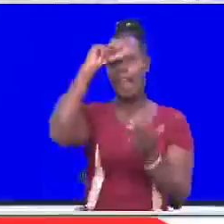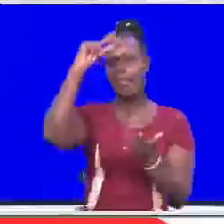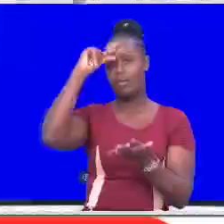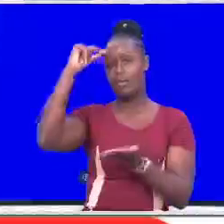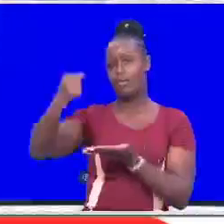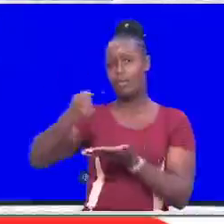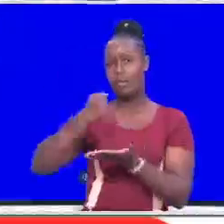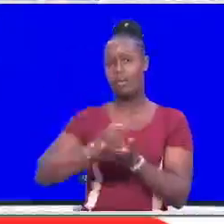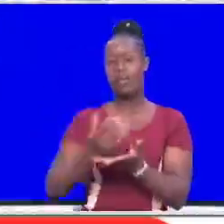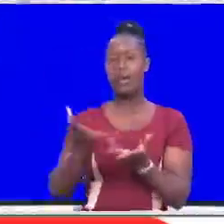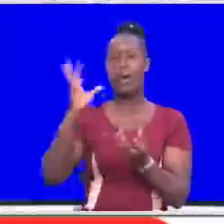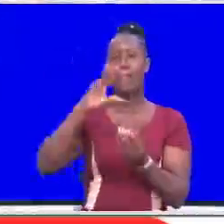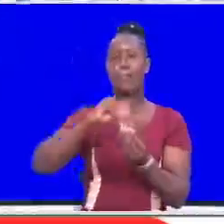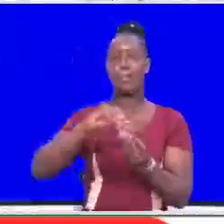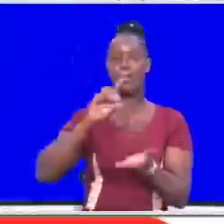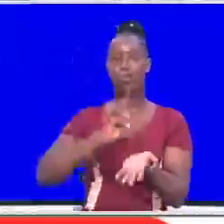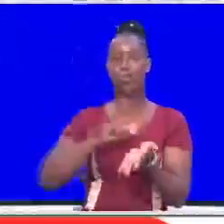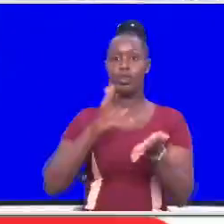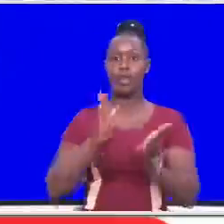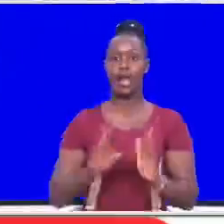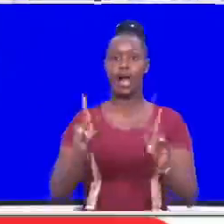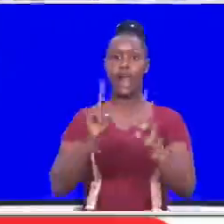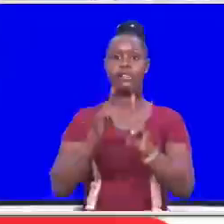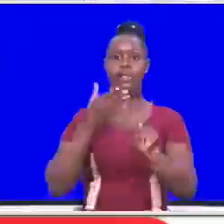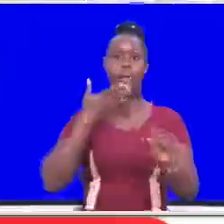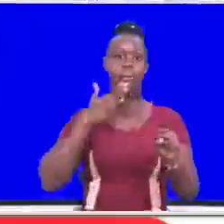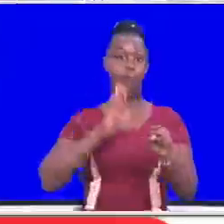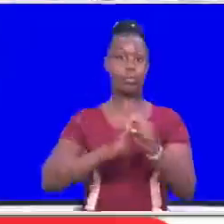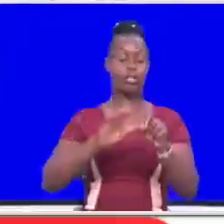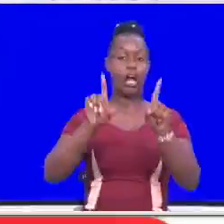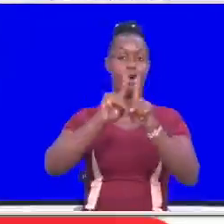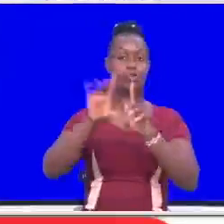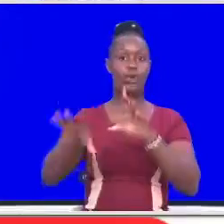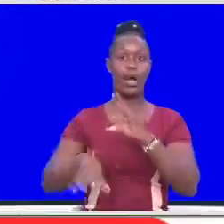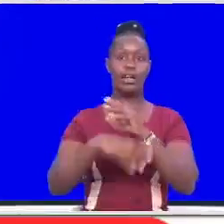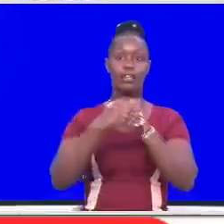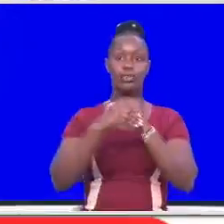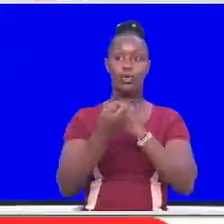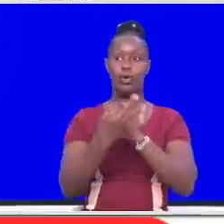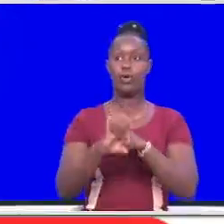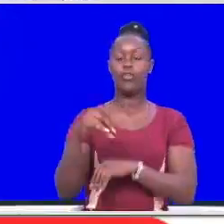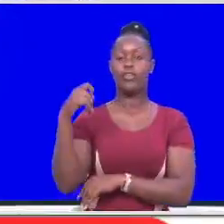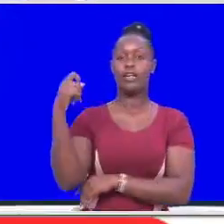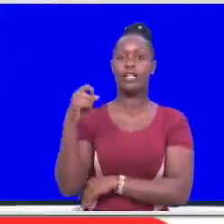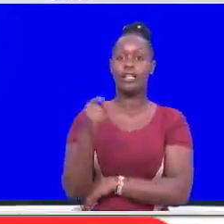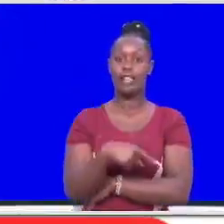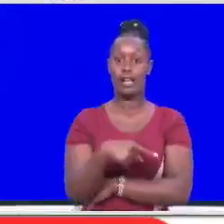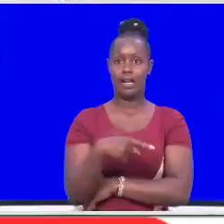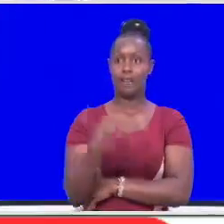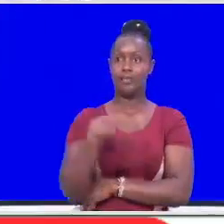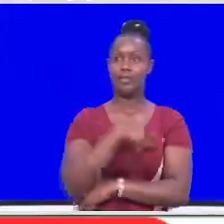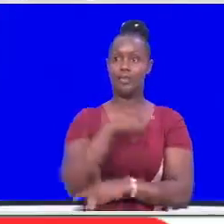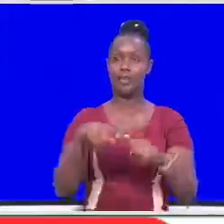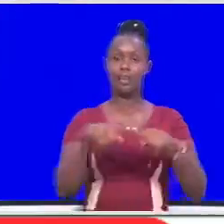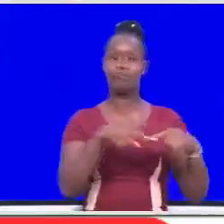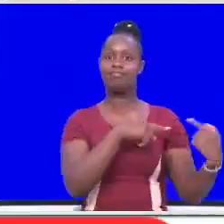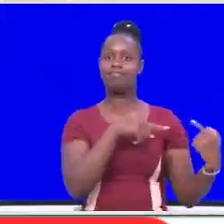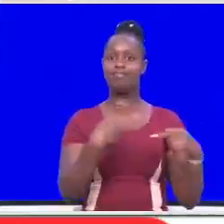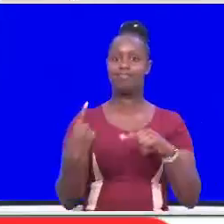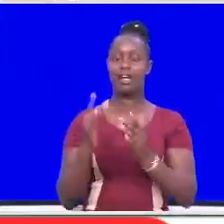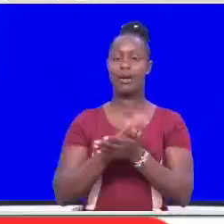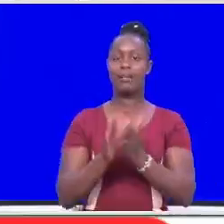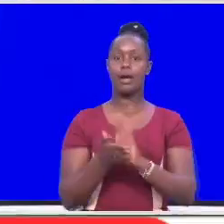zaidi kama ilivyoahidi pamoja na kuongeza mishahara yao. We want the collective bargaining agreement that is now a court order